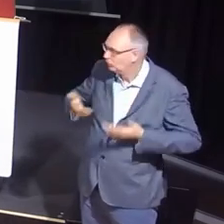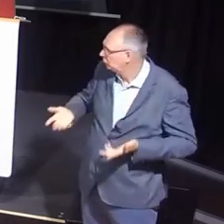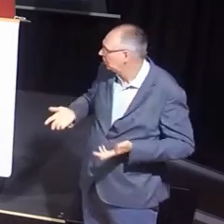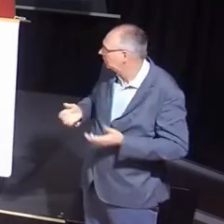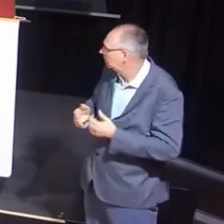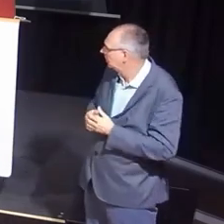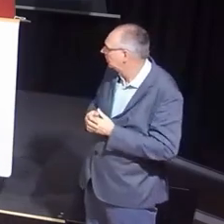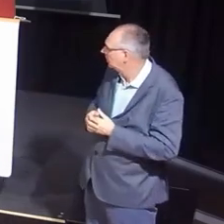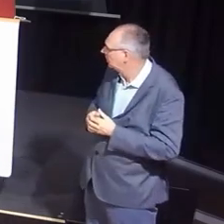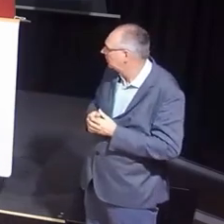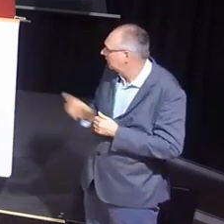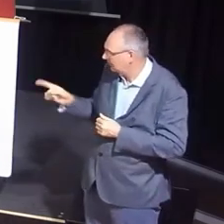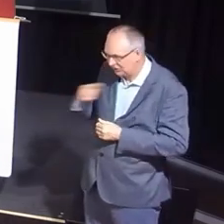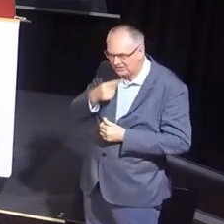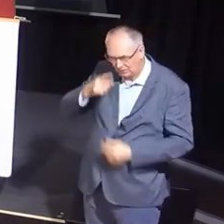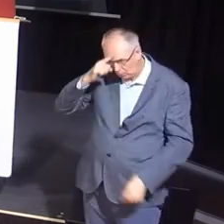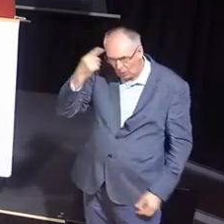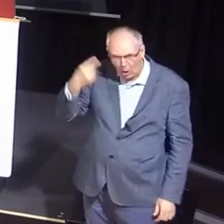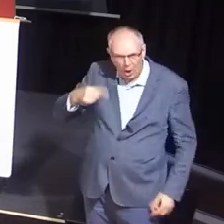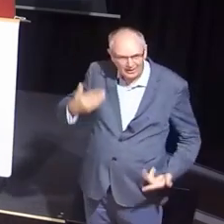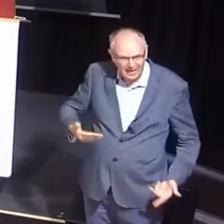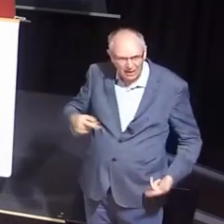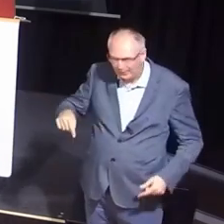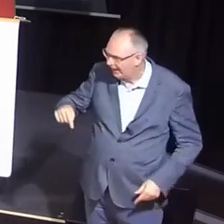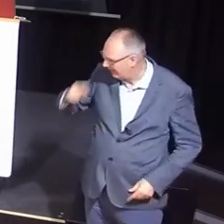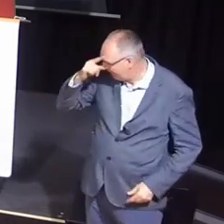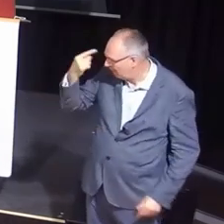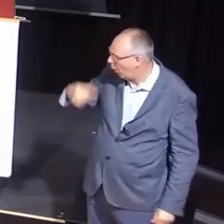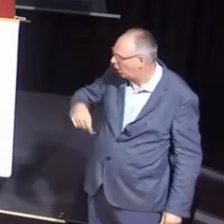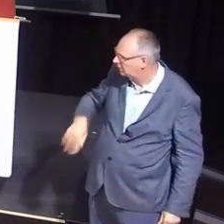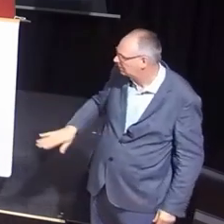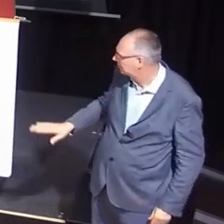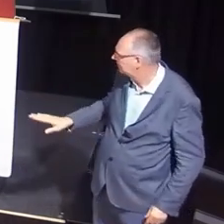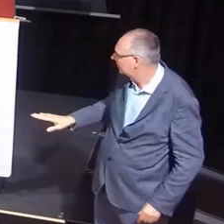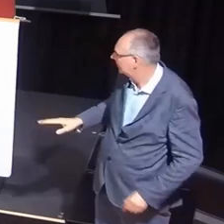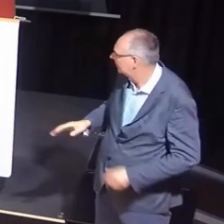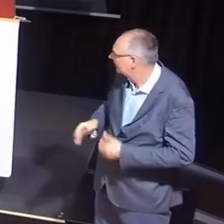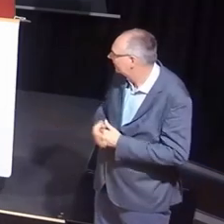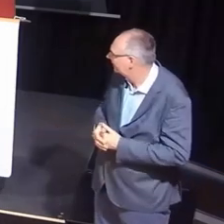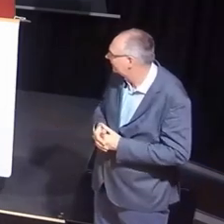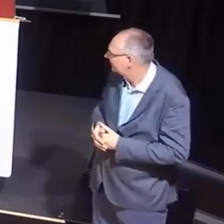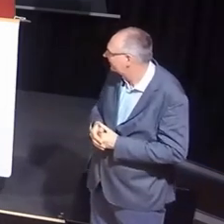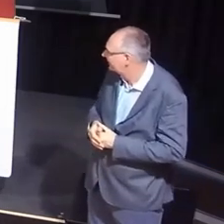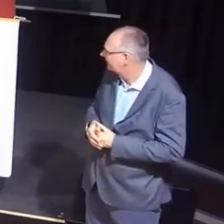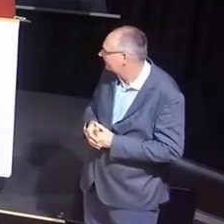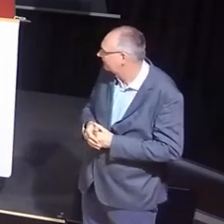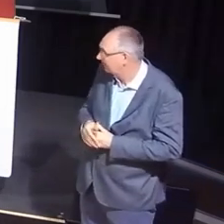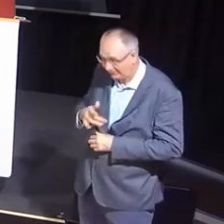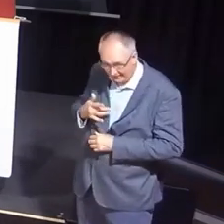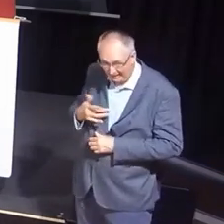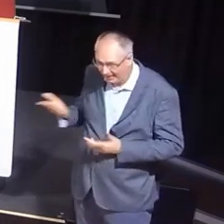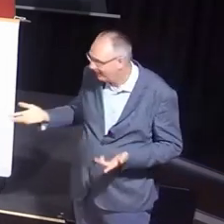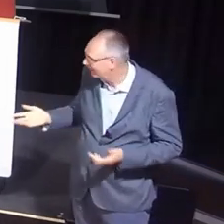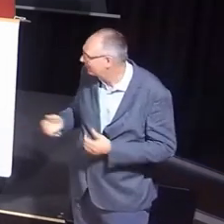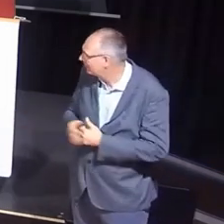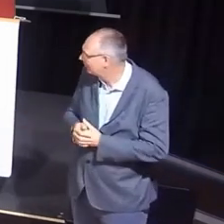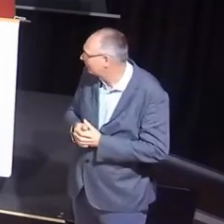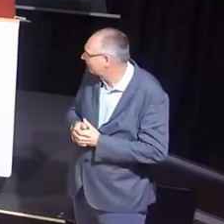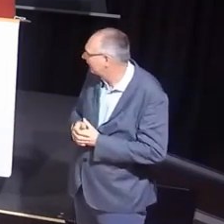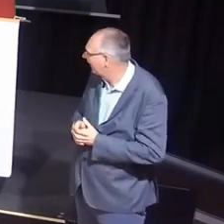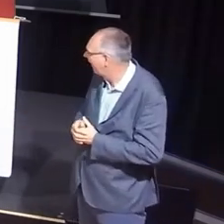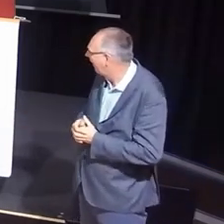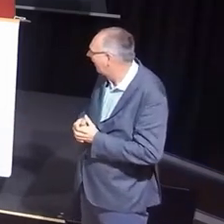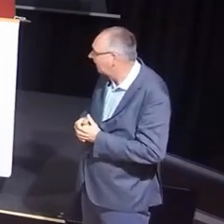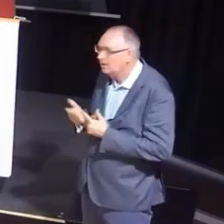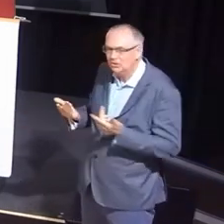freaking hot in here. Yeah, right? It's really, has anyone else noticed? Yeah. So I feel that. So it